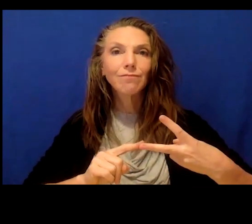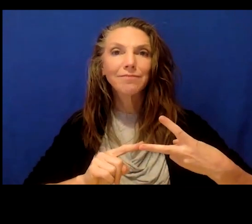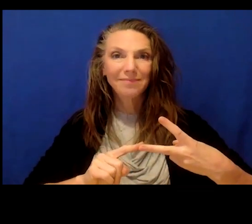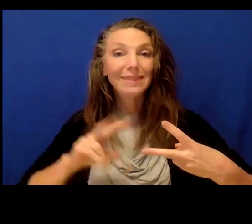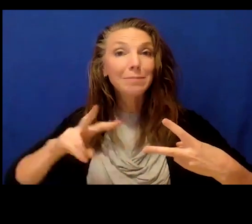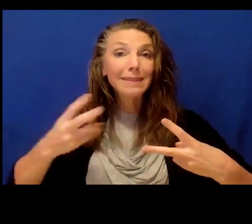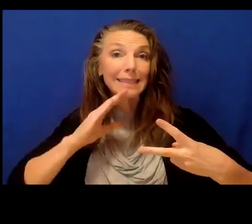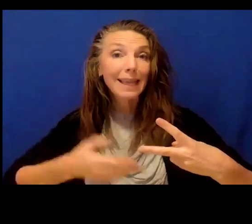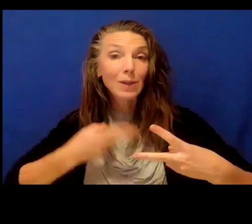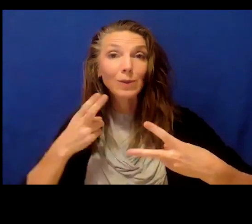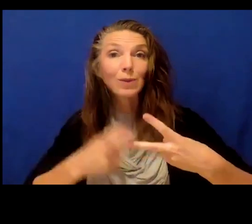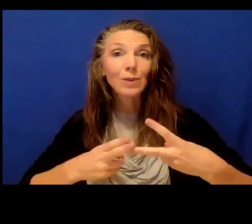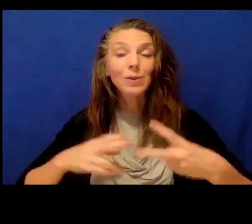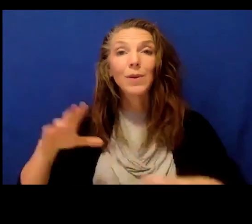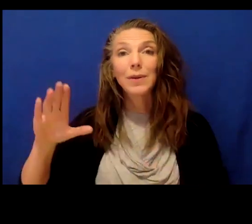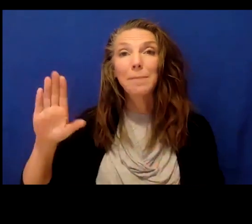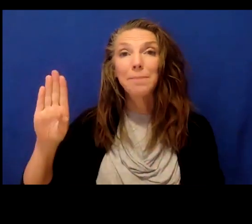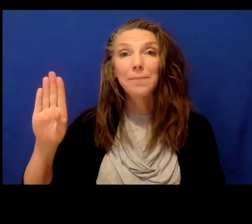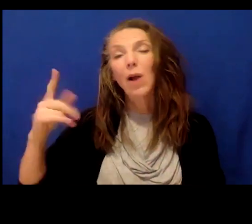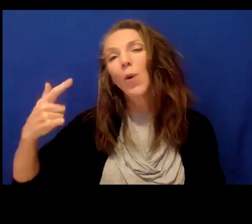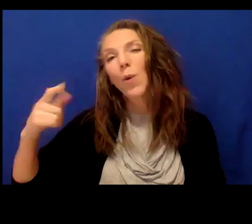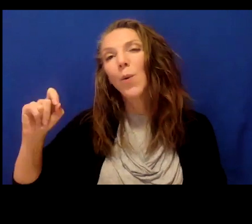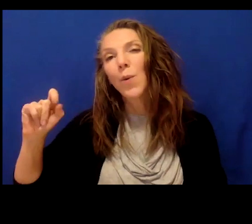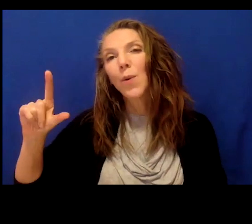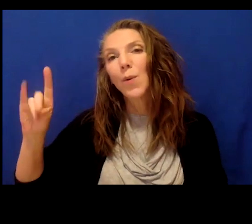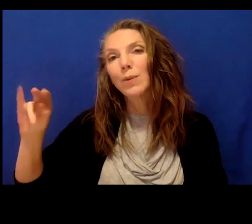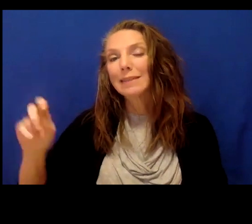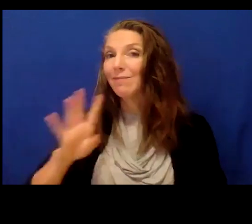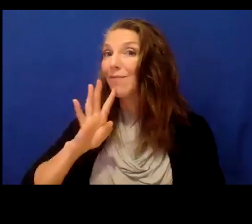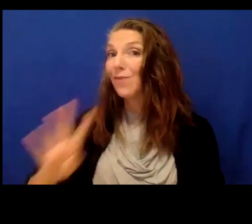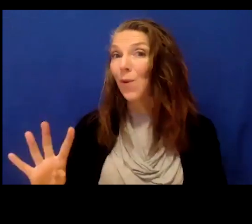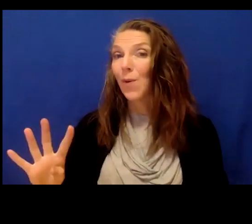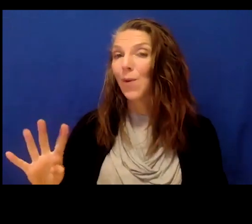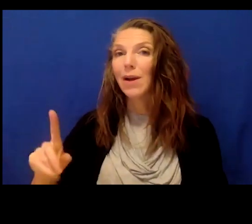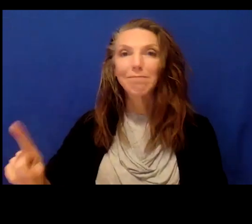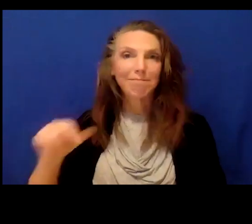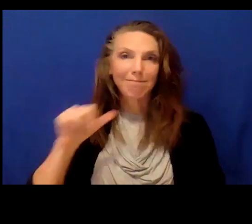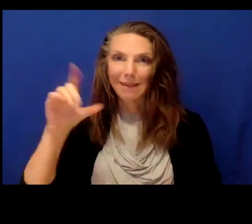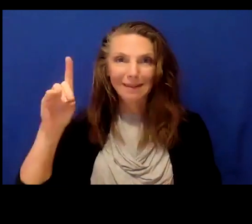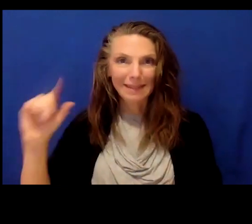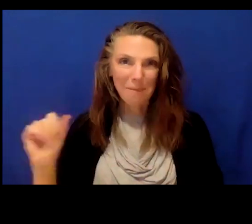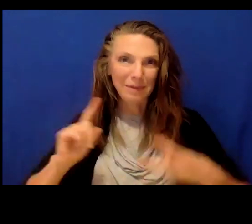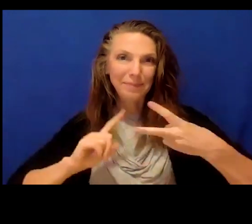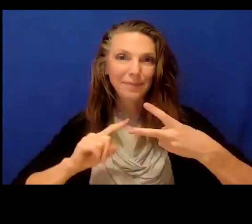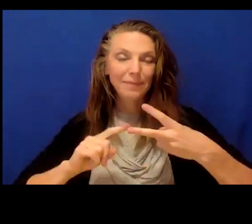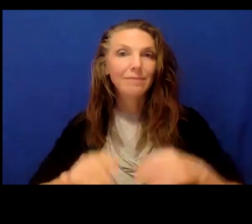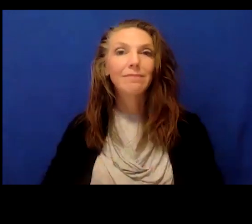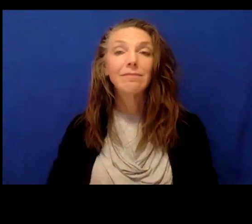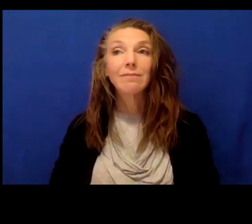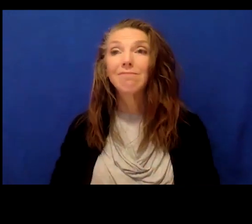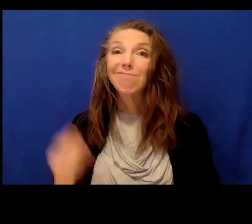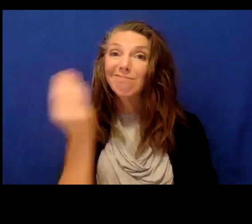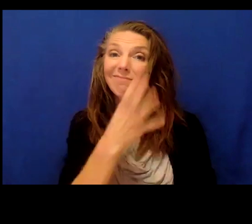that she's in. And I have another young daughter named Goldie, who's 4 years old, and she's non-disabled. I'm a continuous